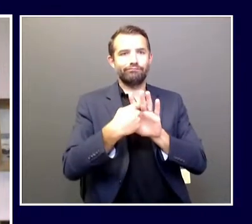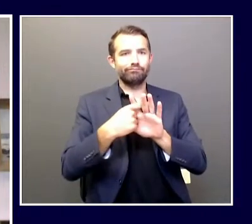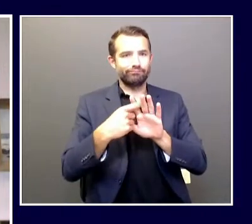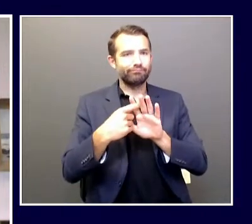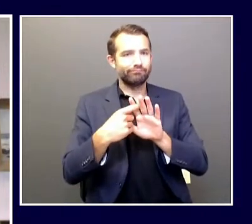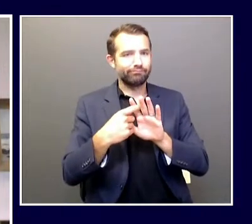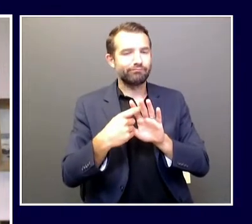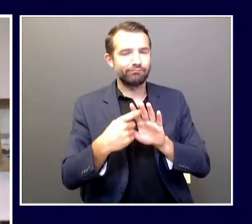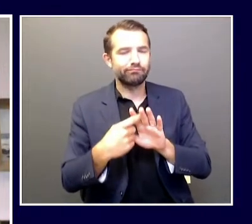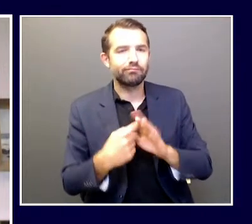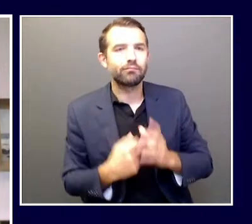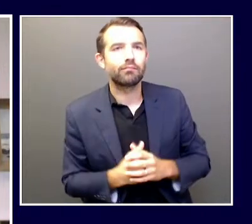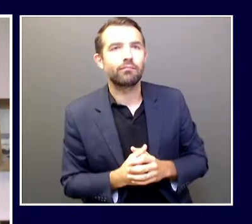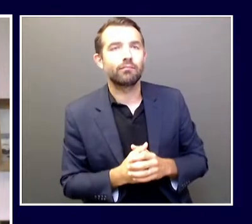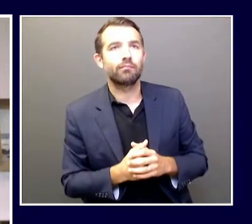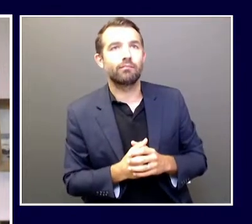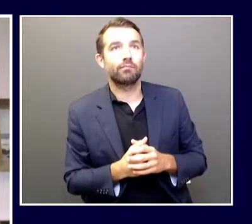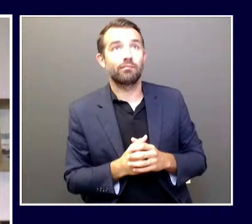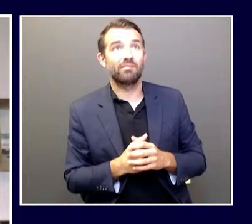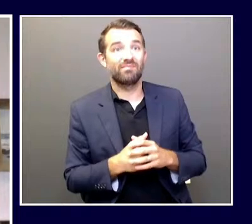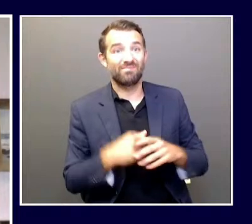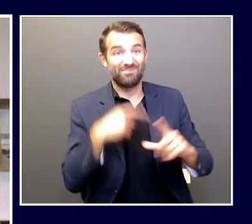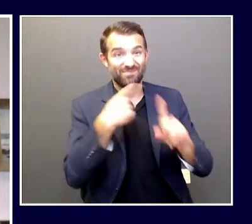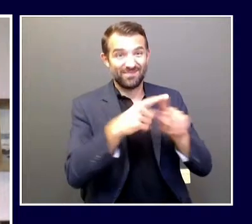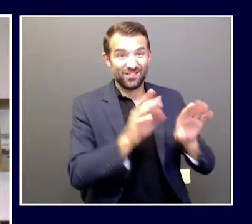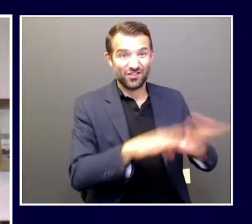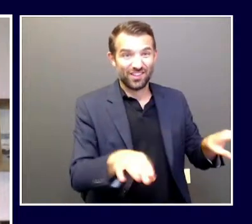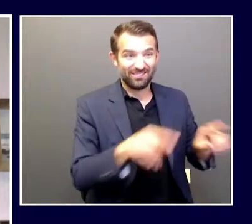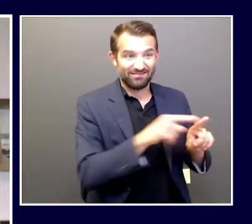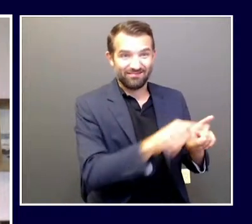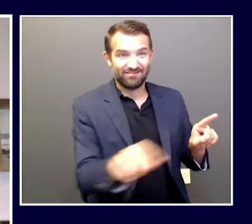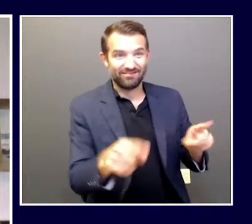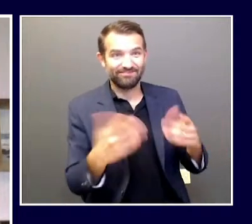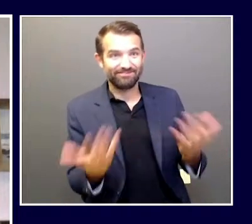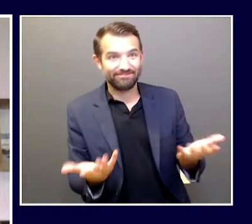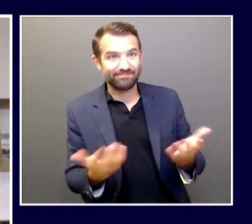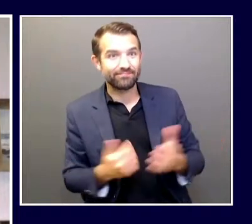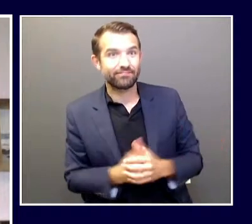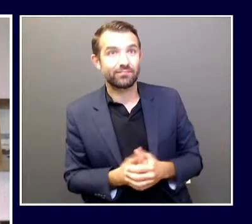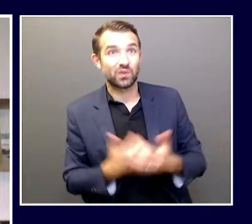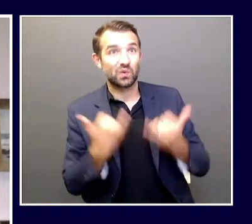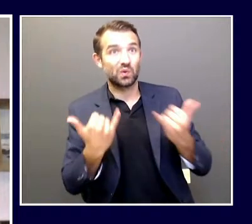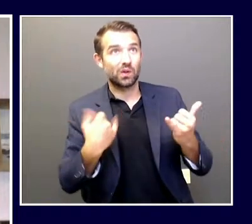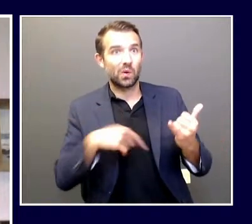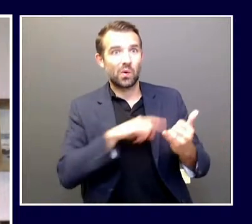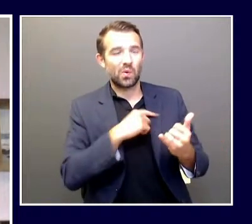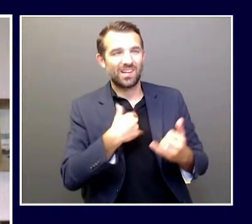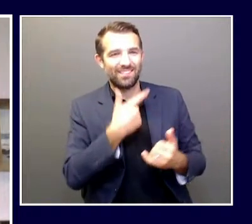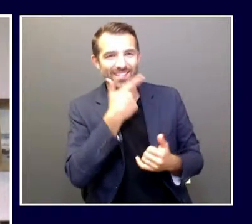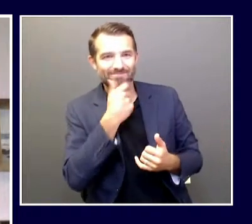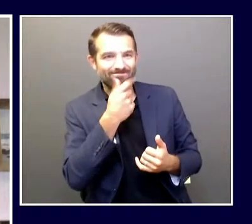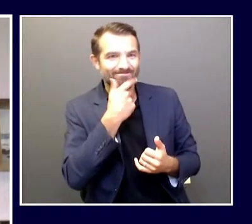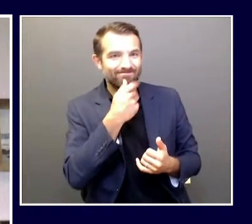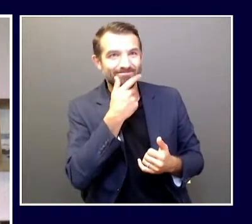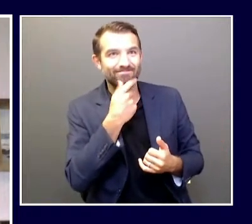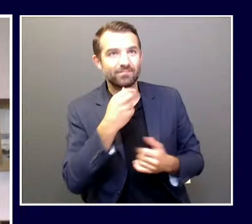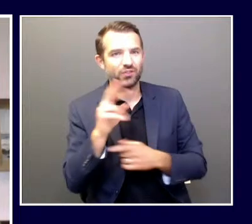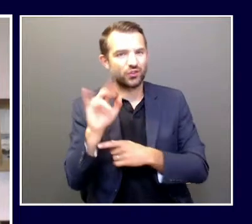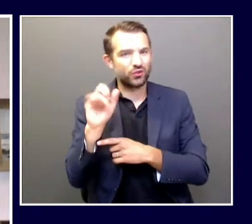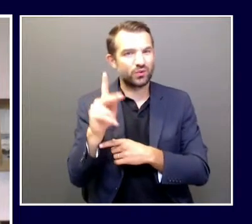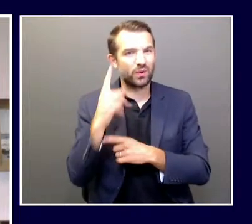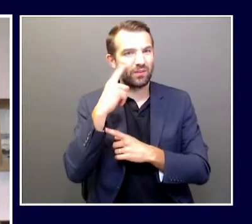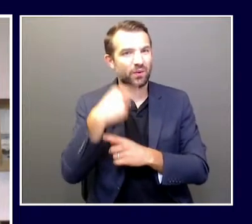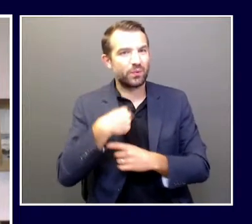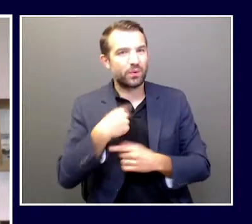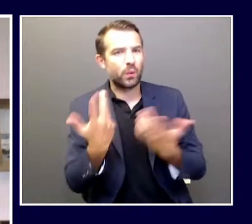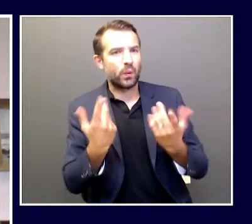own day-to-day risk. Just as we all were starting to venture back out into the world, to hug,